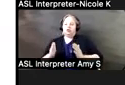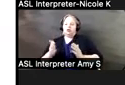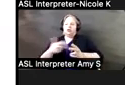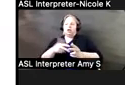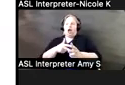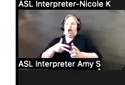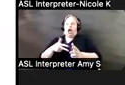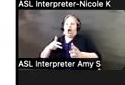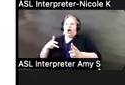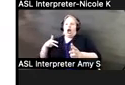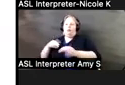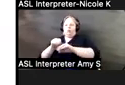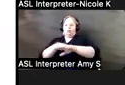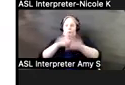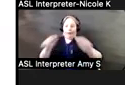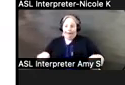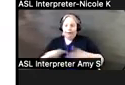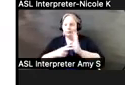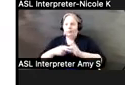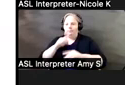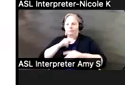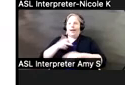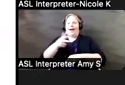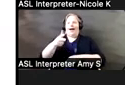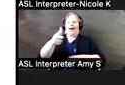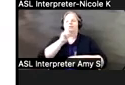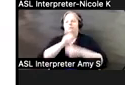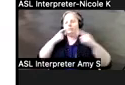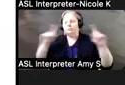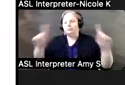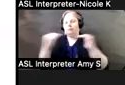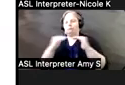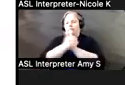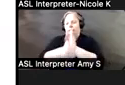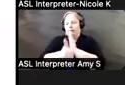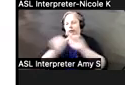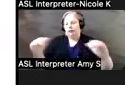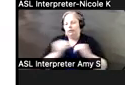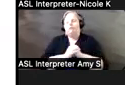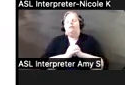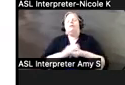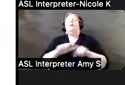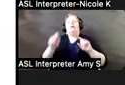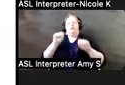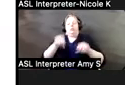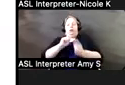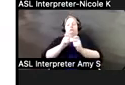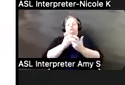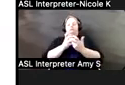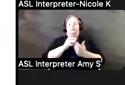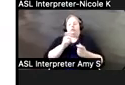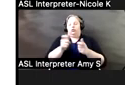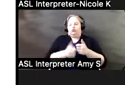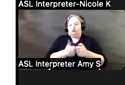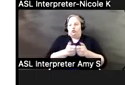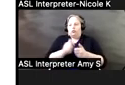slower. So a person can get really used to using the adaptive controller on a skill level that meets their needs. You can also adjust the controls a lot. So you